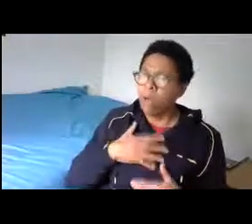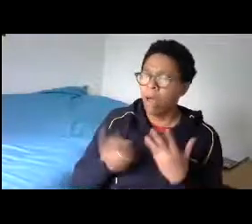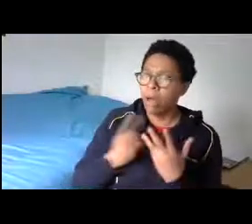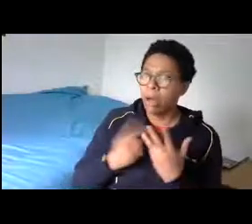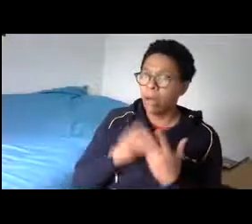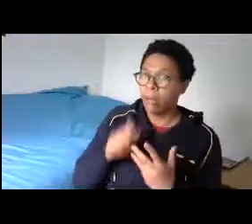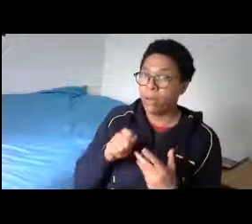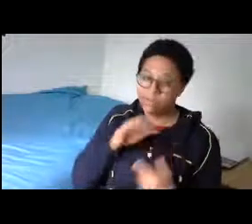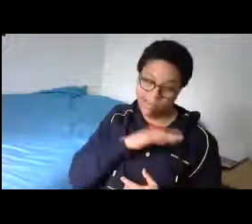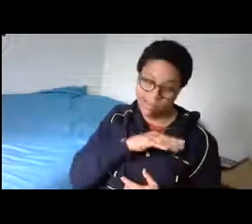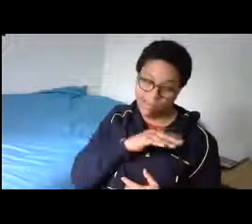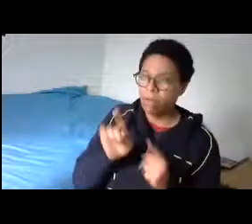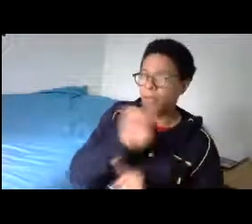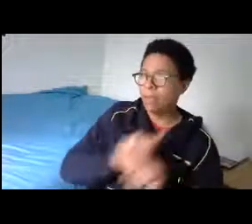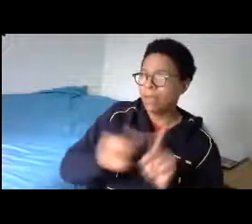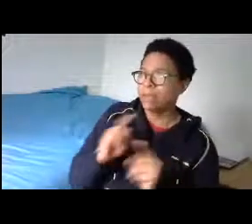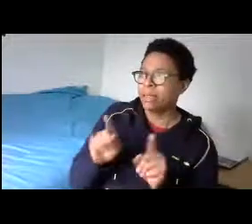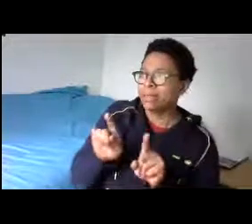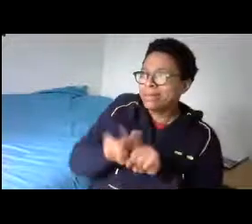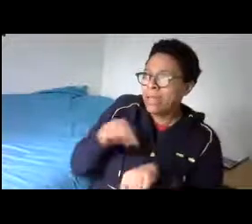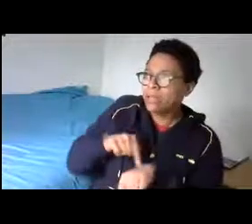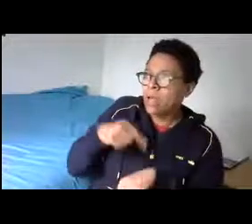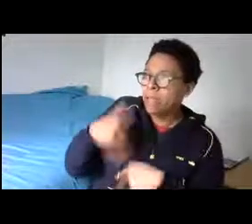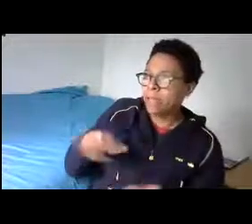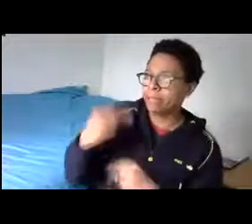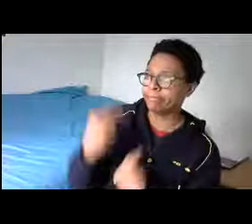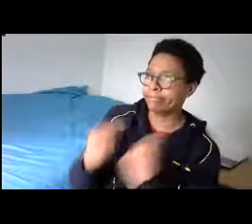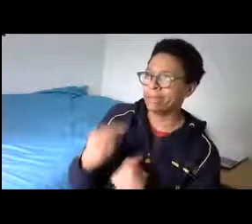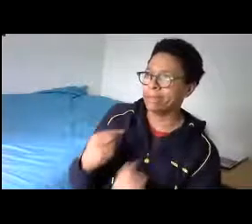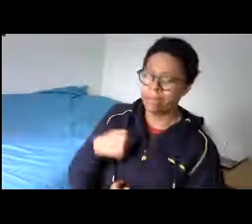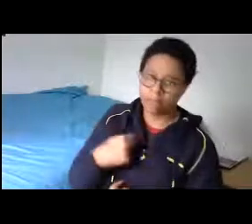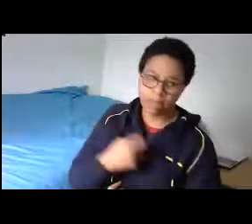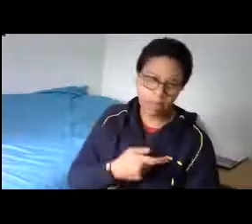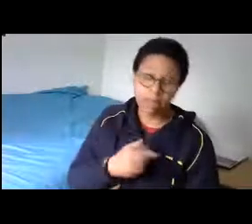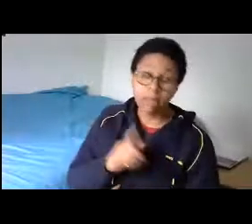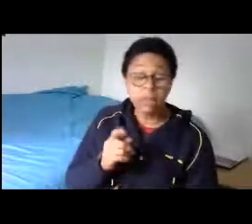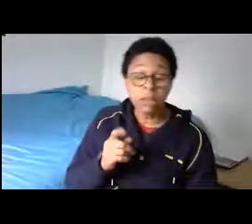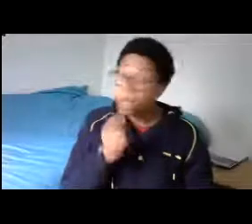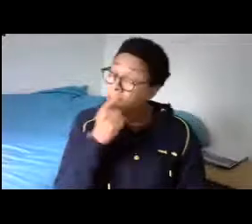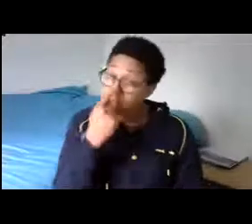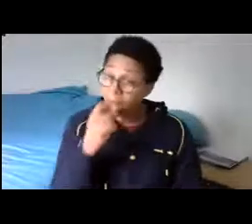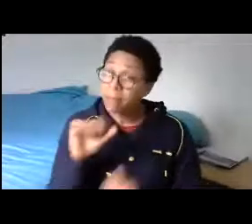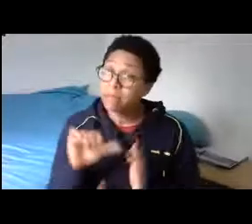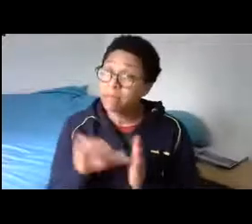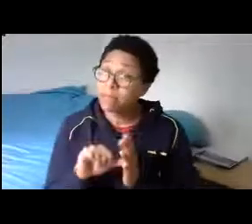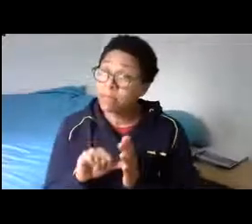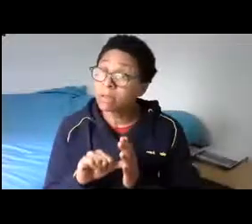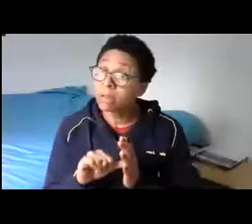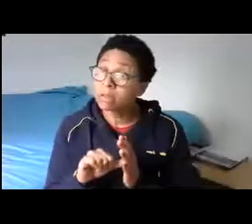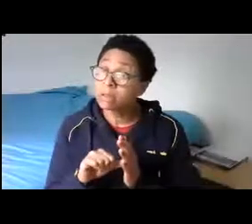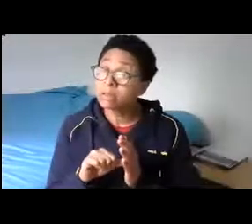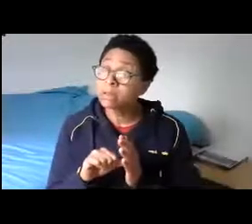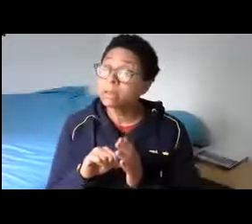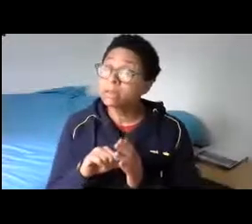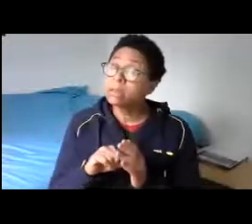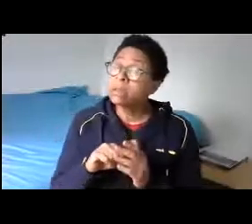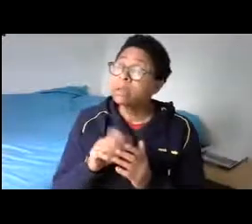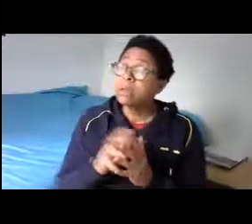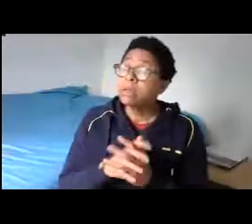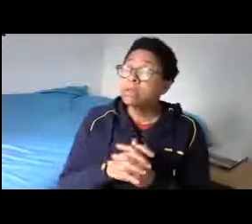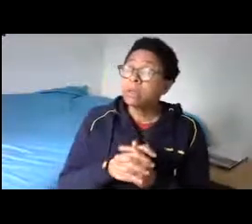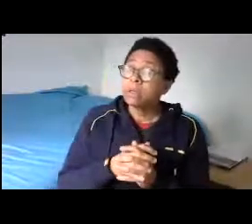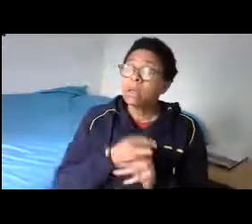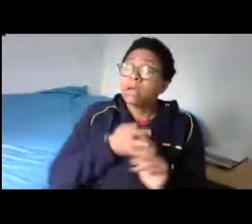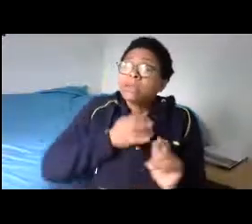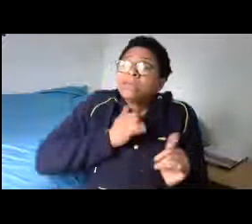on how difficult the kind of relationship is. In situations where they do come to effectively